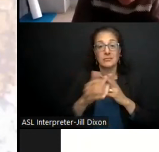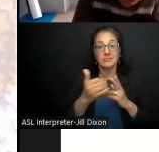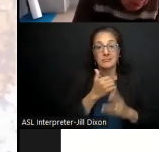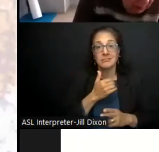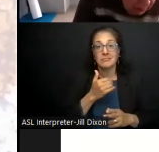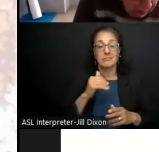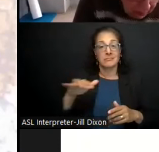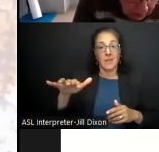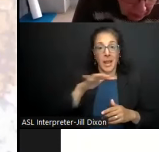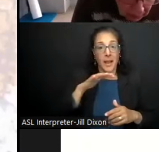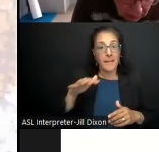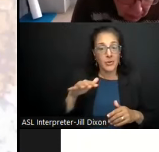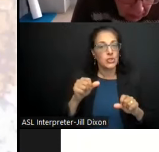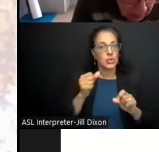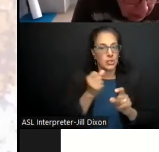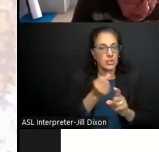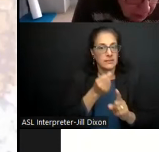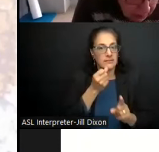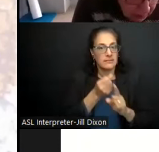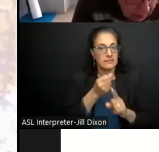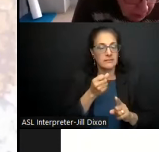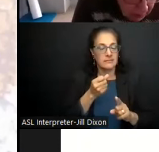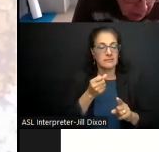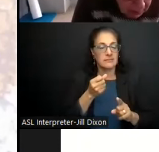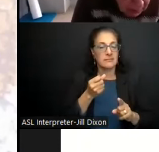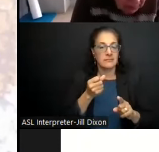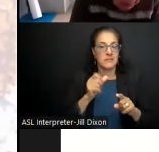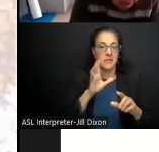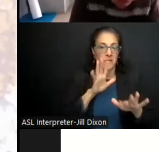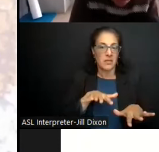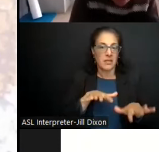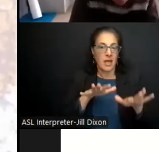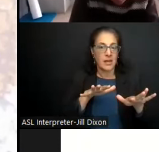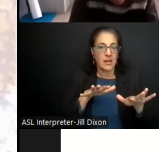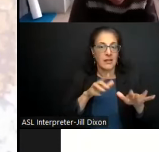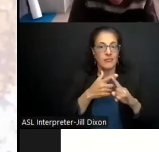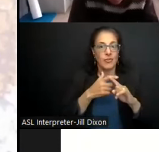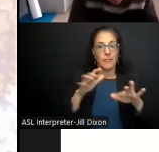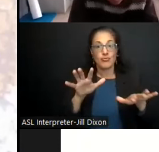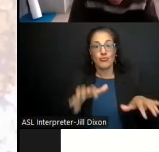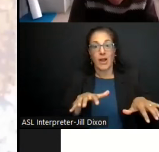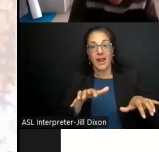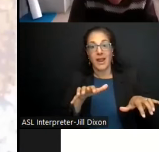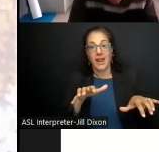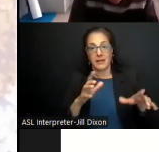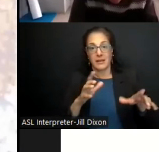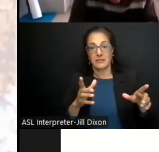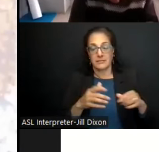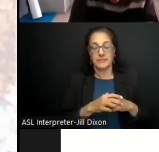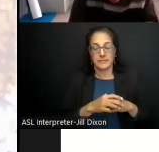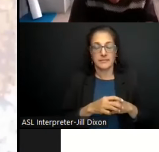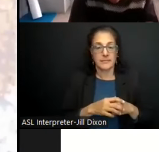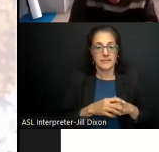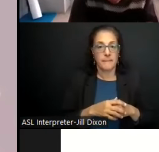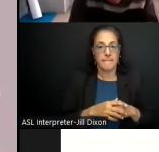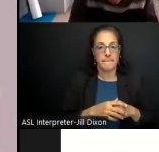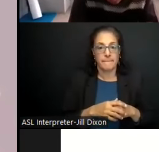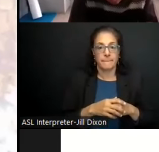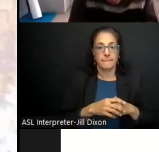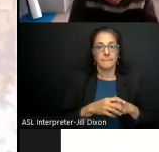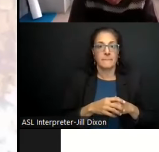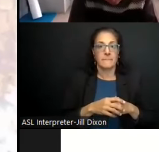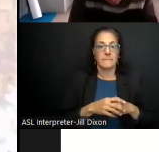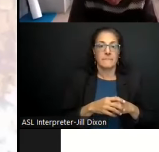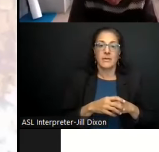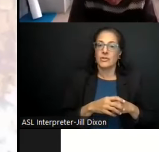are susceptible to flooding from rainfall events. And so it's definitely important to keep